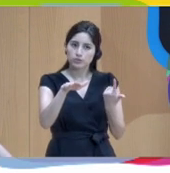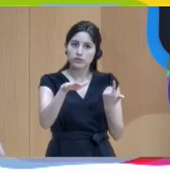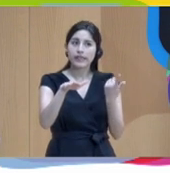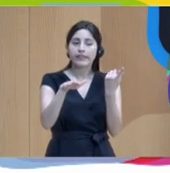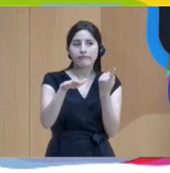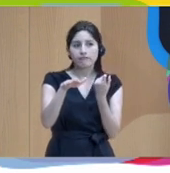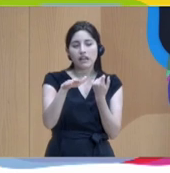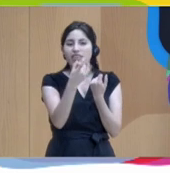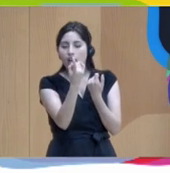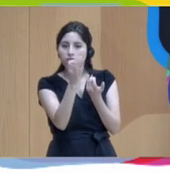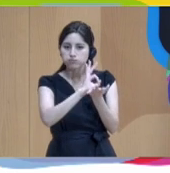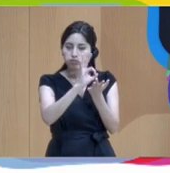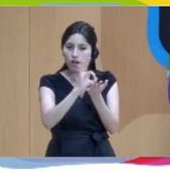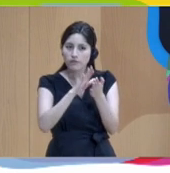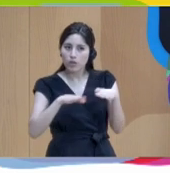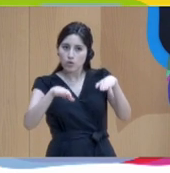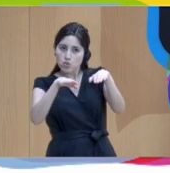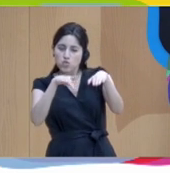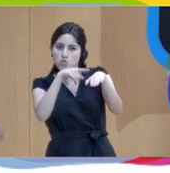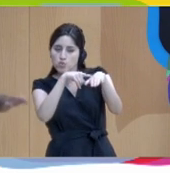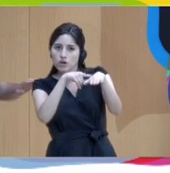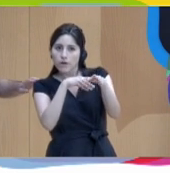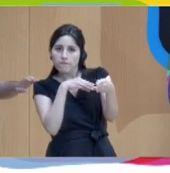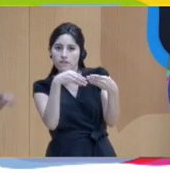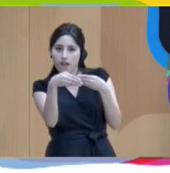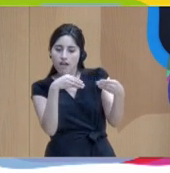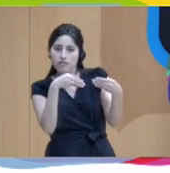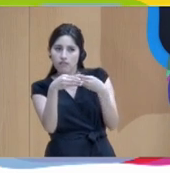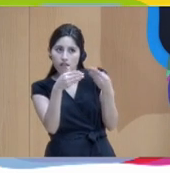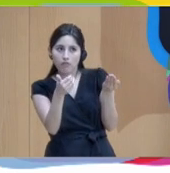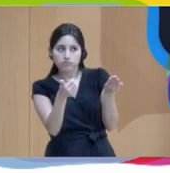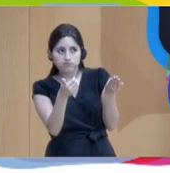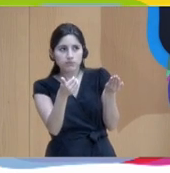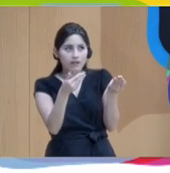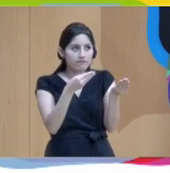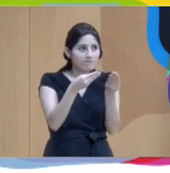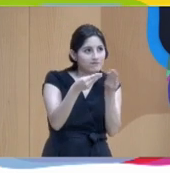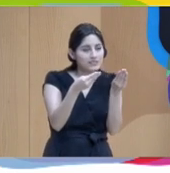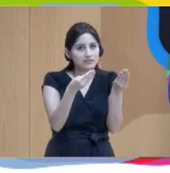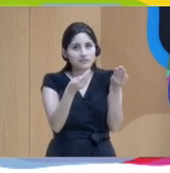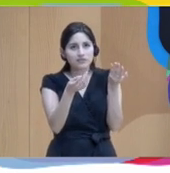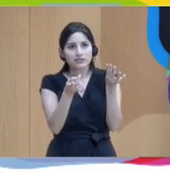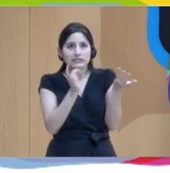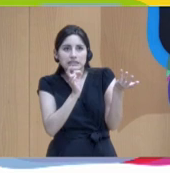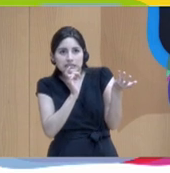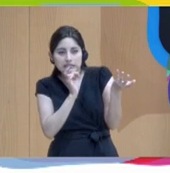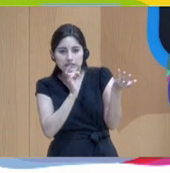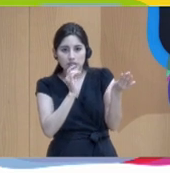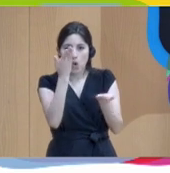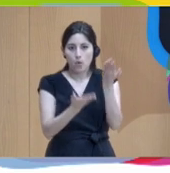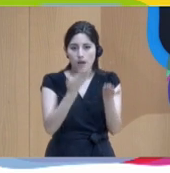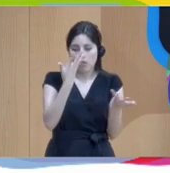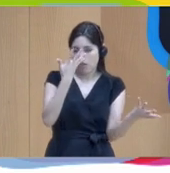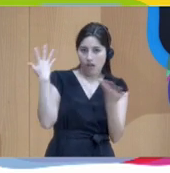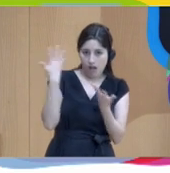for the services are more complex than it has been earlier. There are not a one easy solution